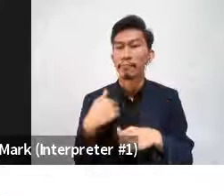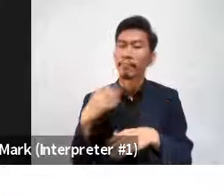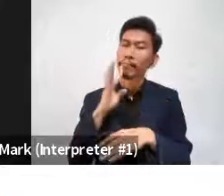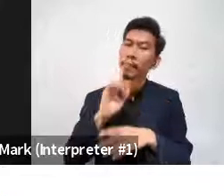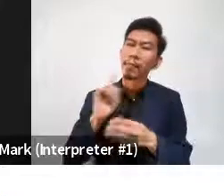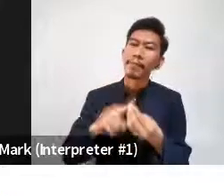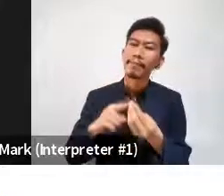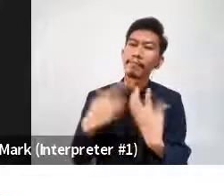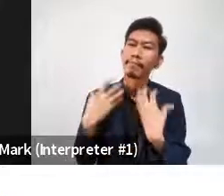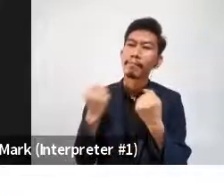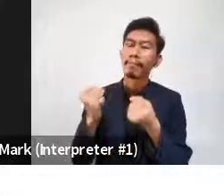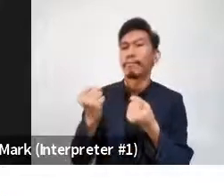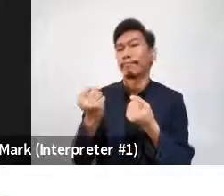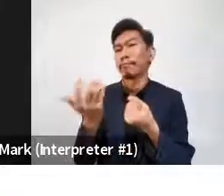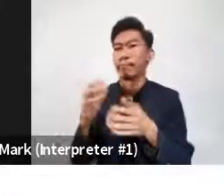healing power of collaboration.